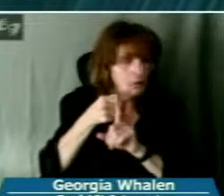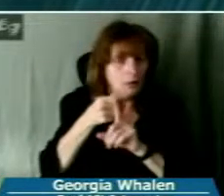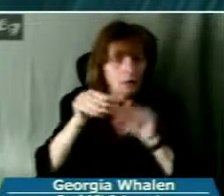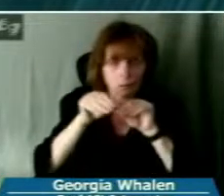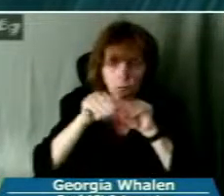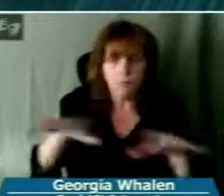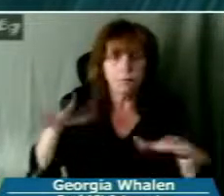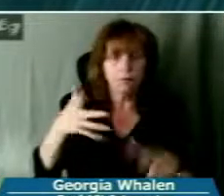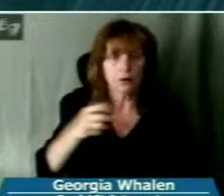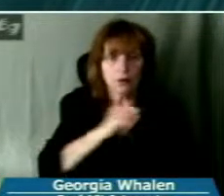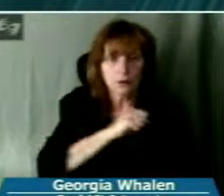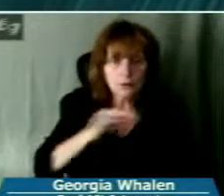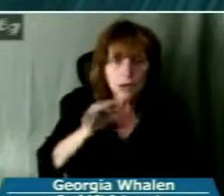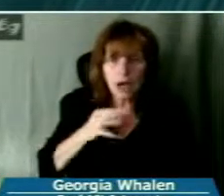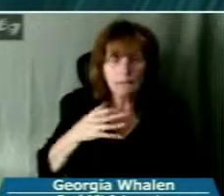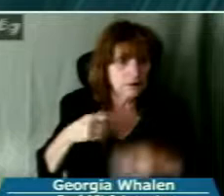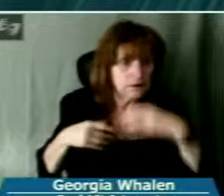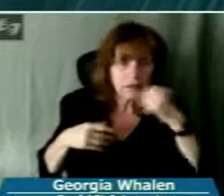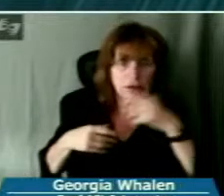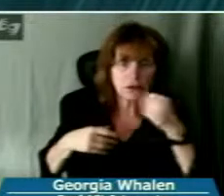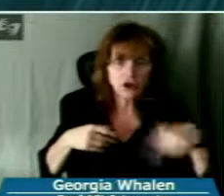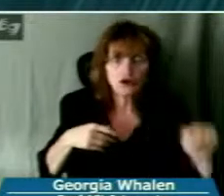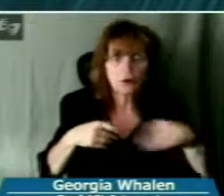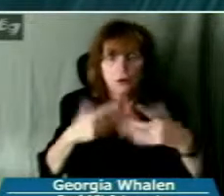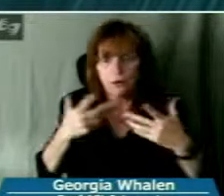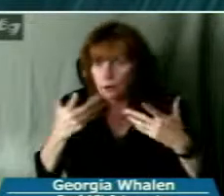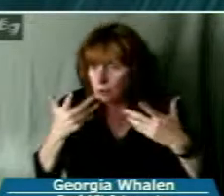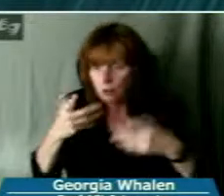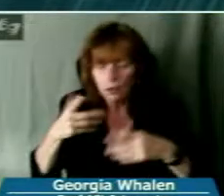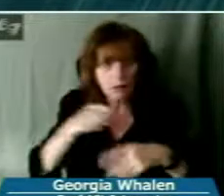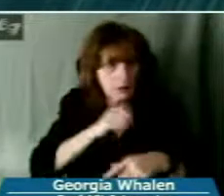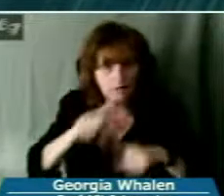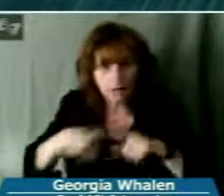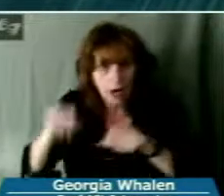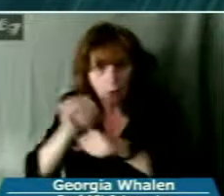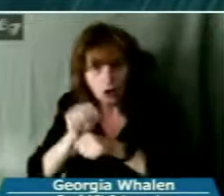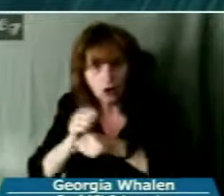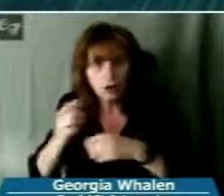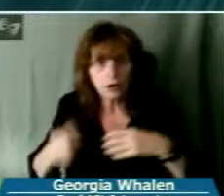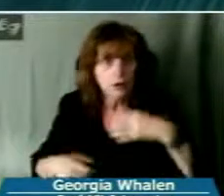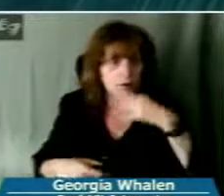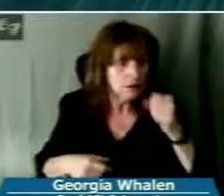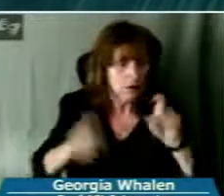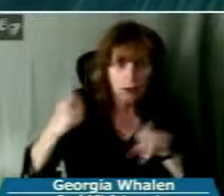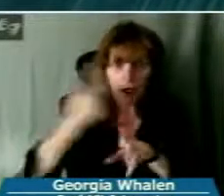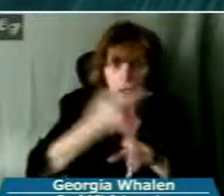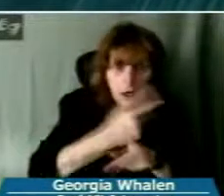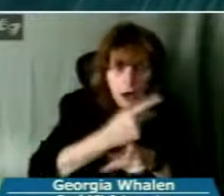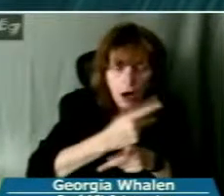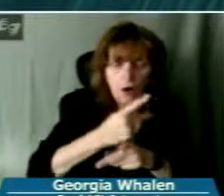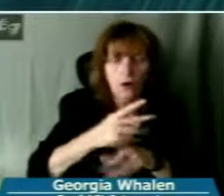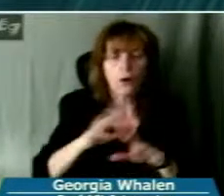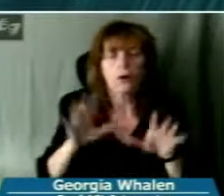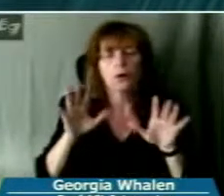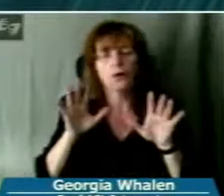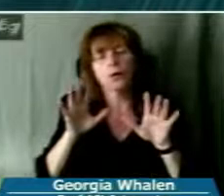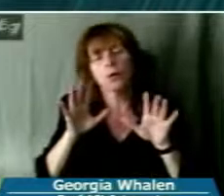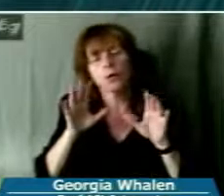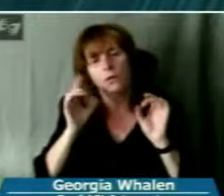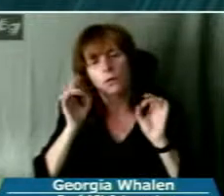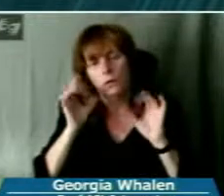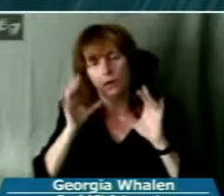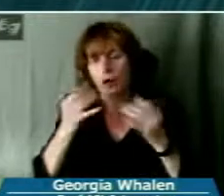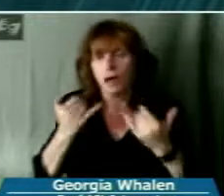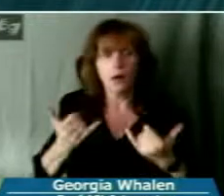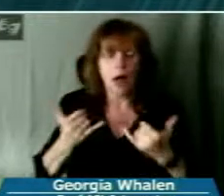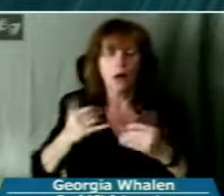being able to work. And it's really incumbent on congregate settings to understand what their staffing plan is. Wonderful to say we're all good now. What happens